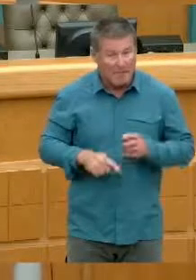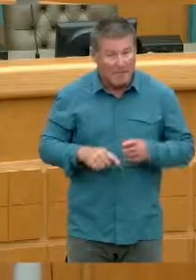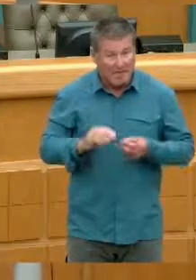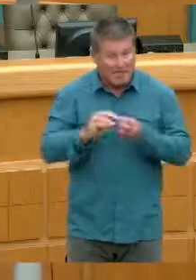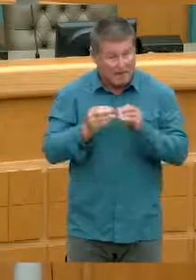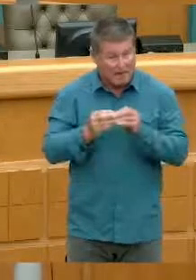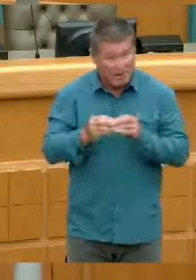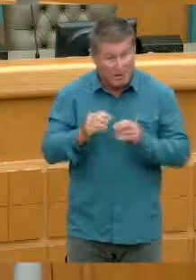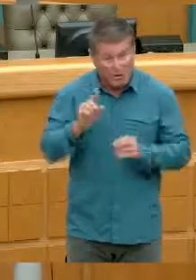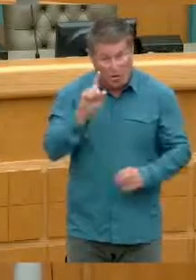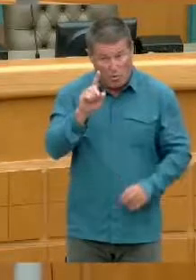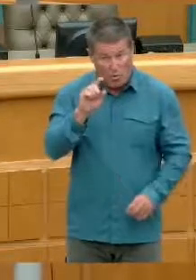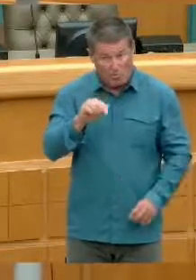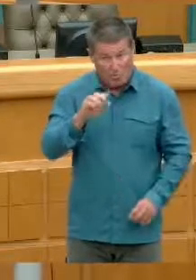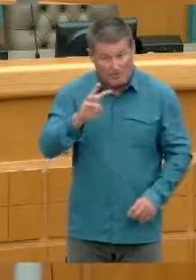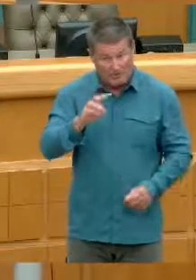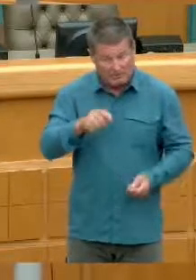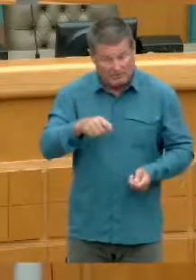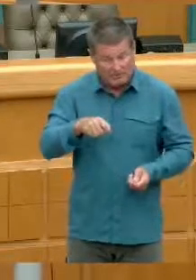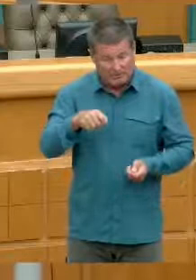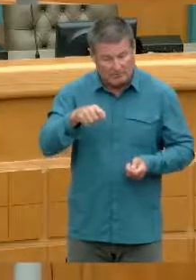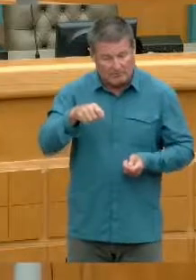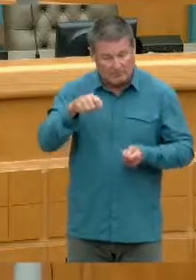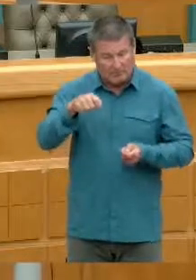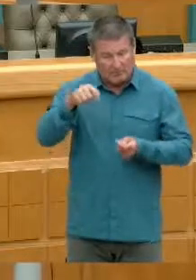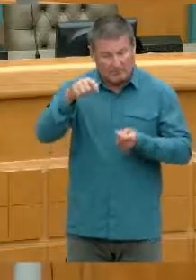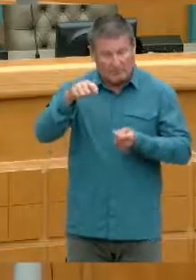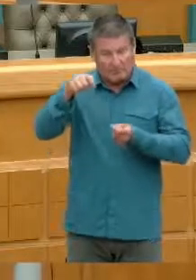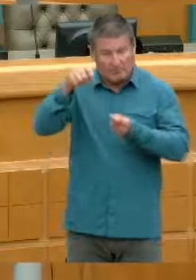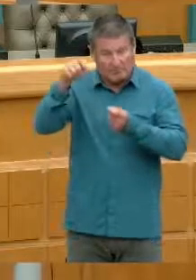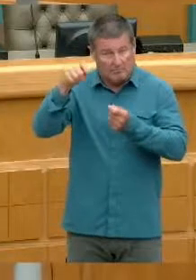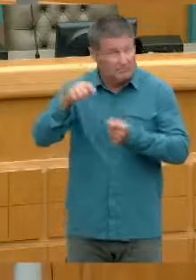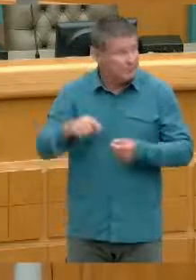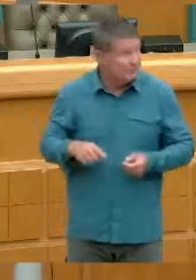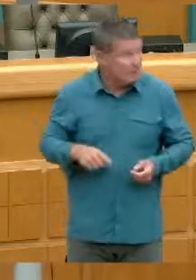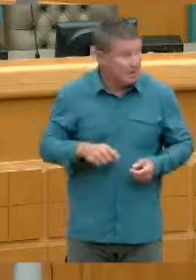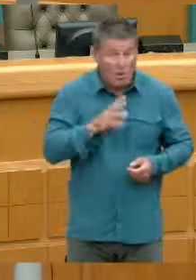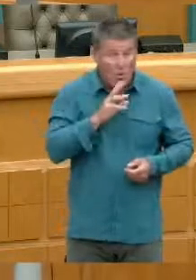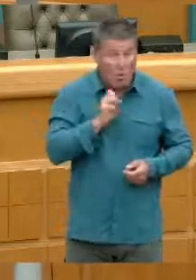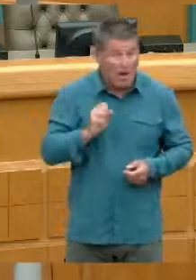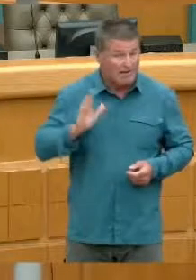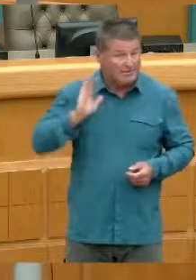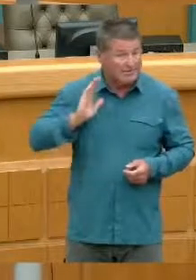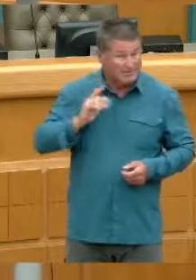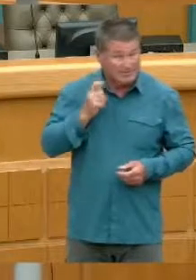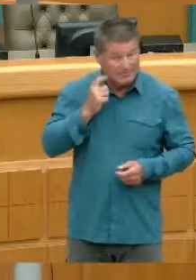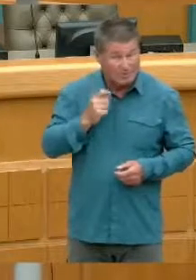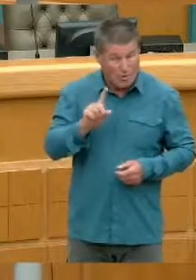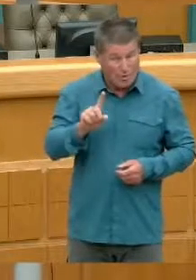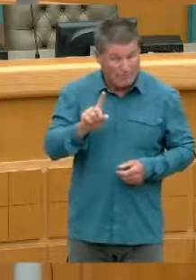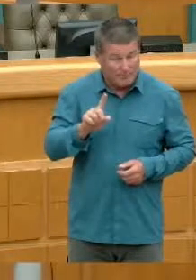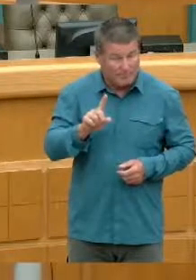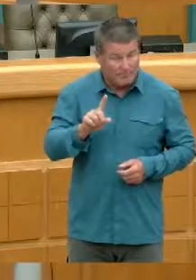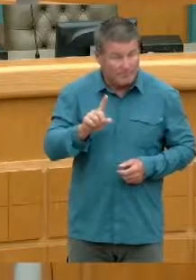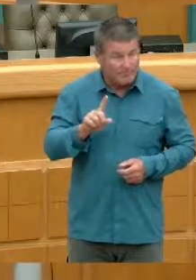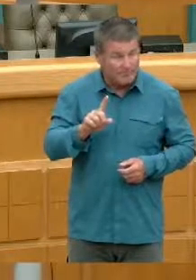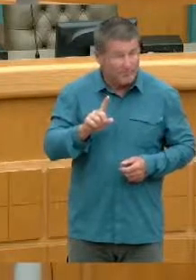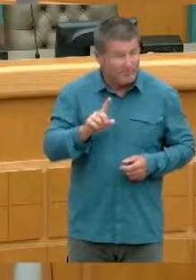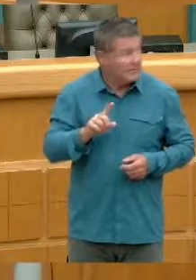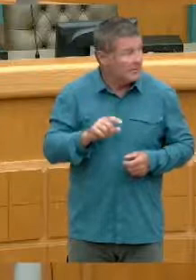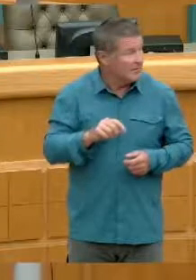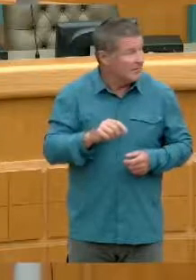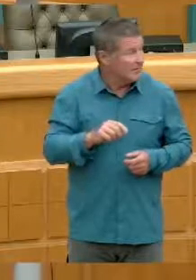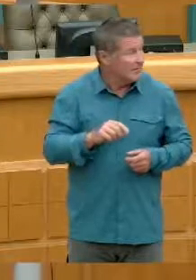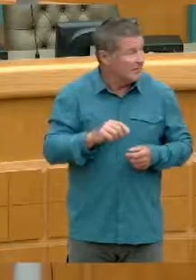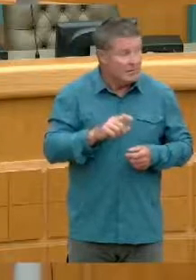us, the number for going from 1 to how many are infected at the end of the month. And the previous number is decreasing slightly, but the one that